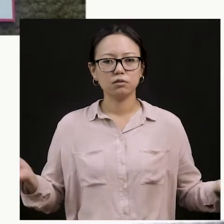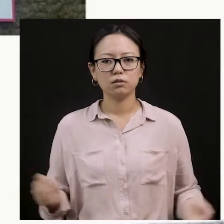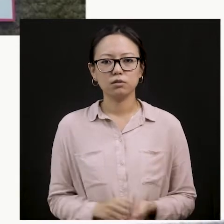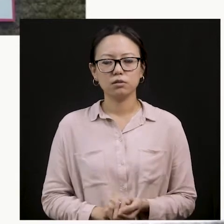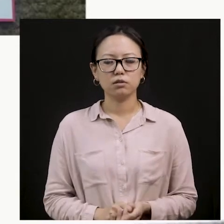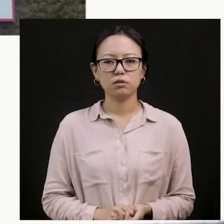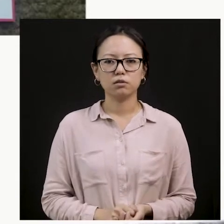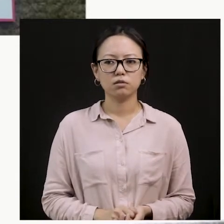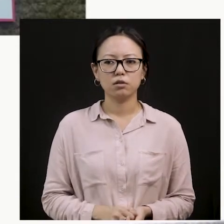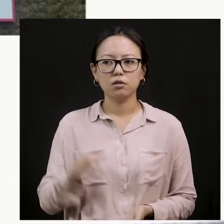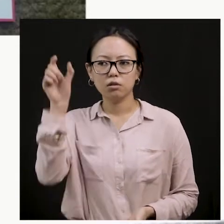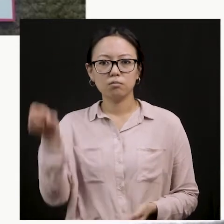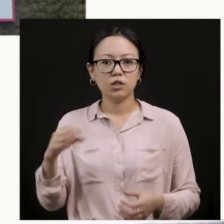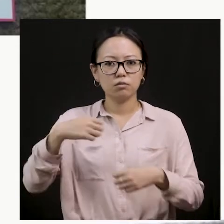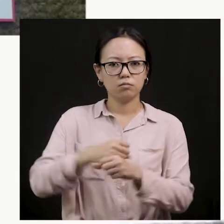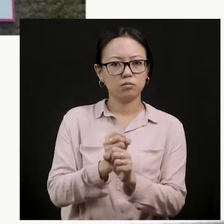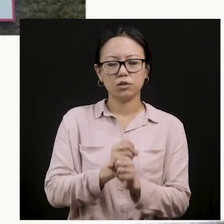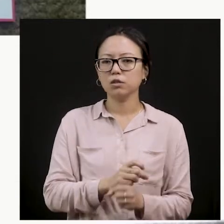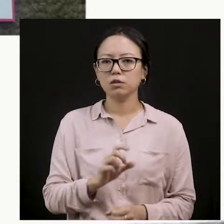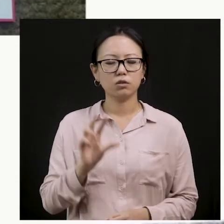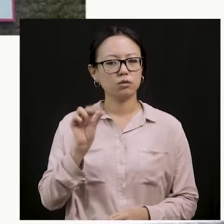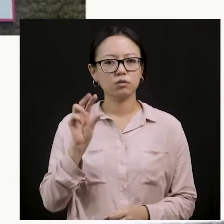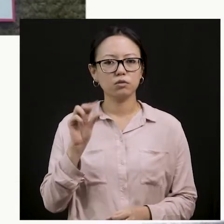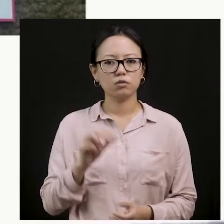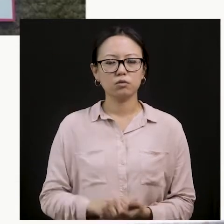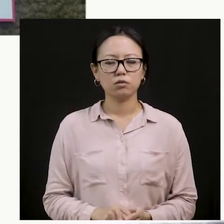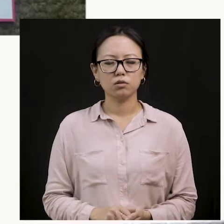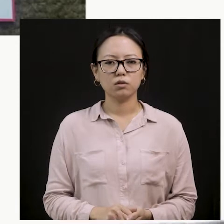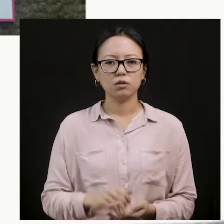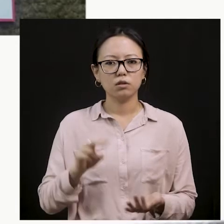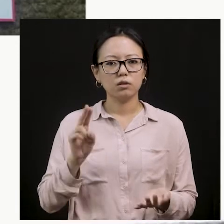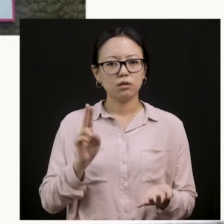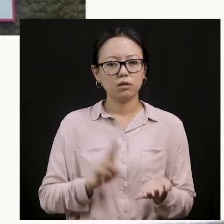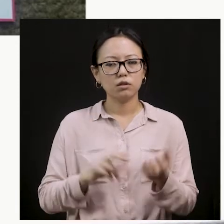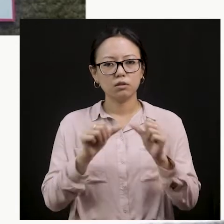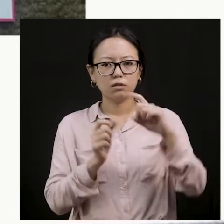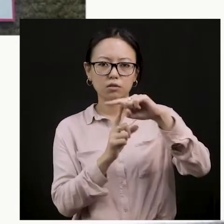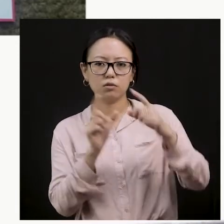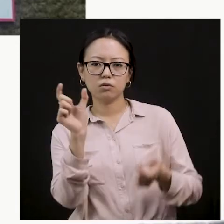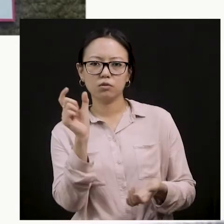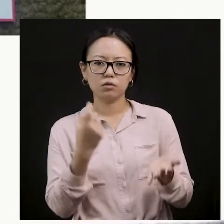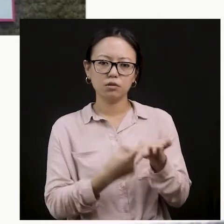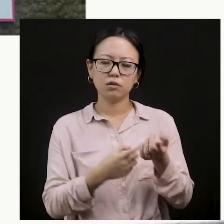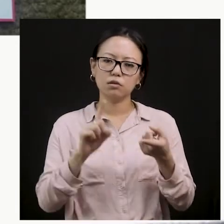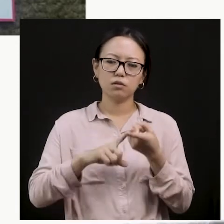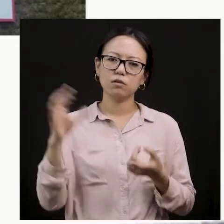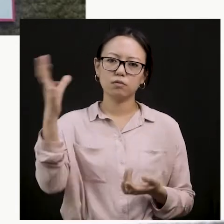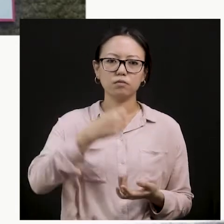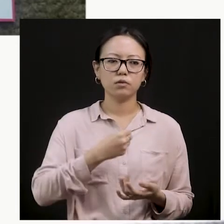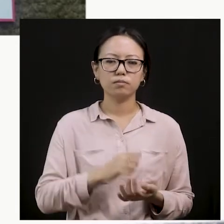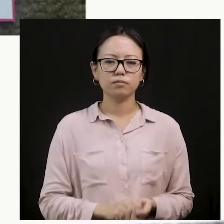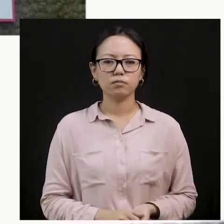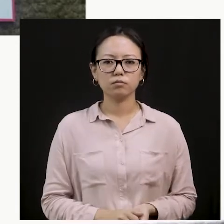man, but we found this in nature. Okay? Now when we say